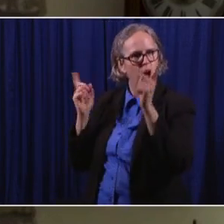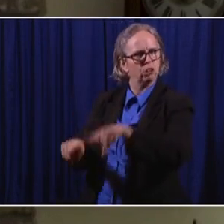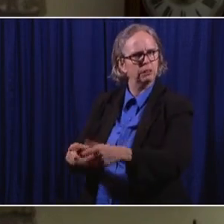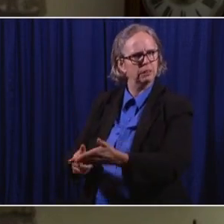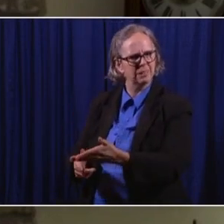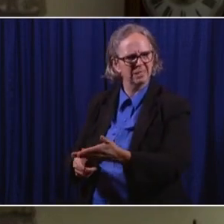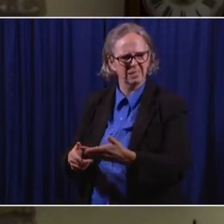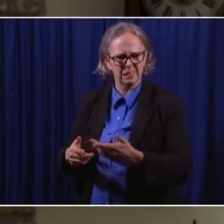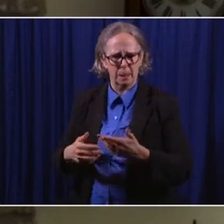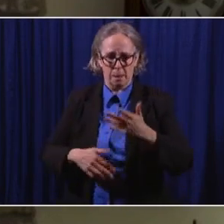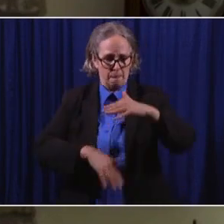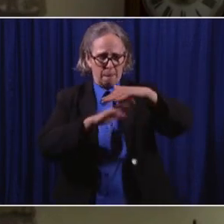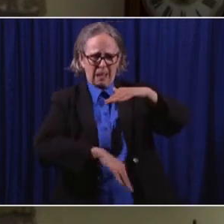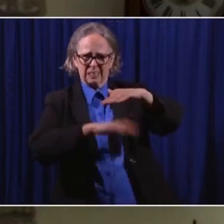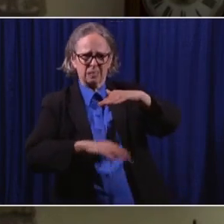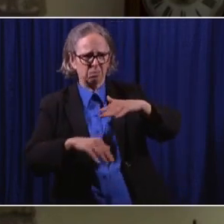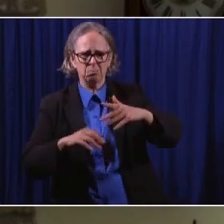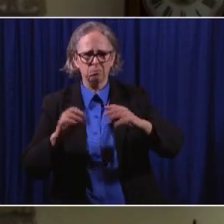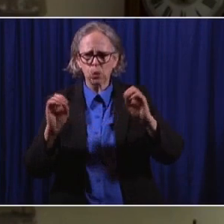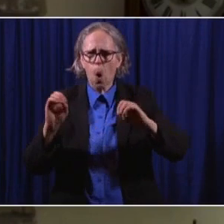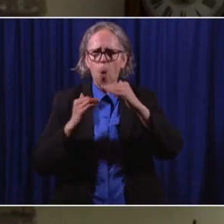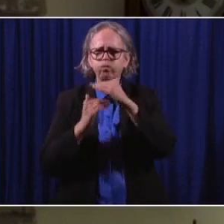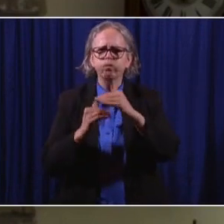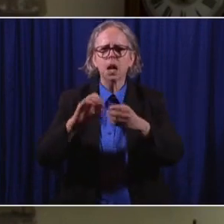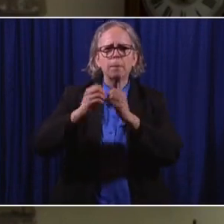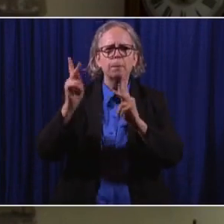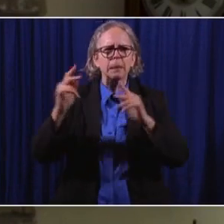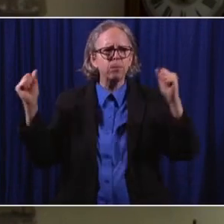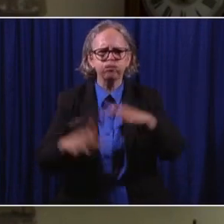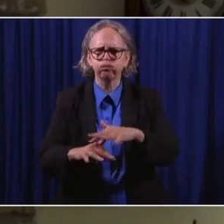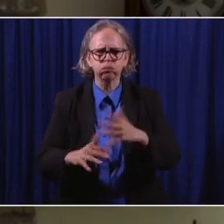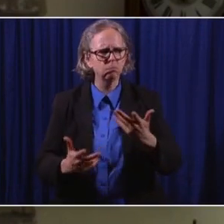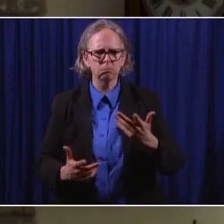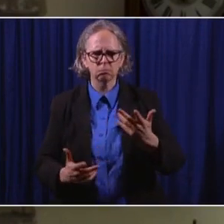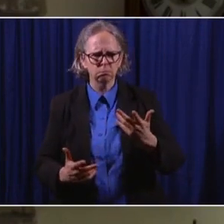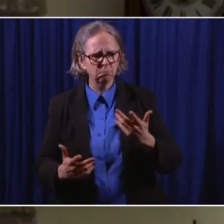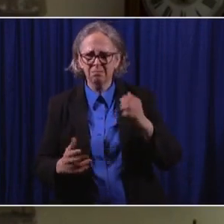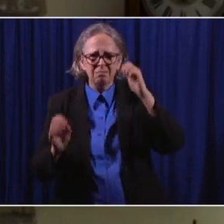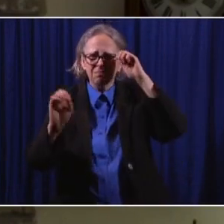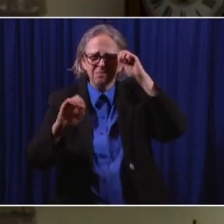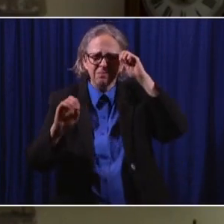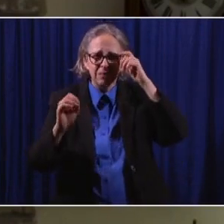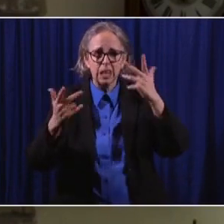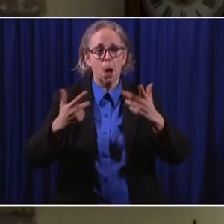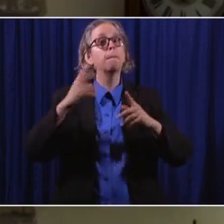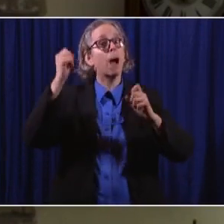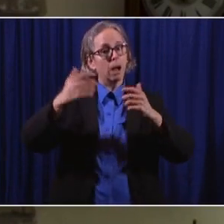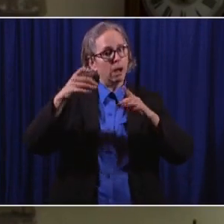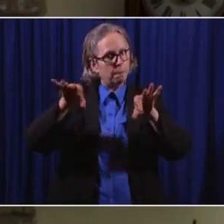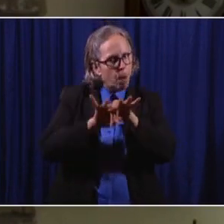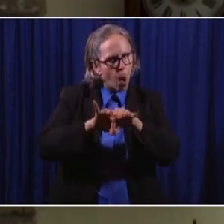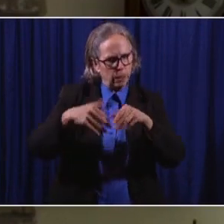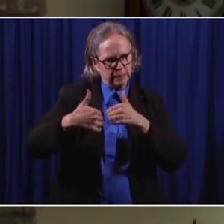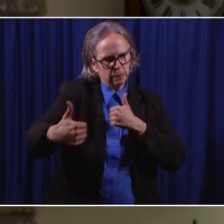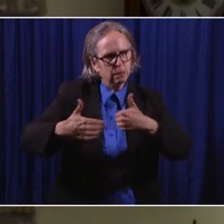There's no limit on percentage. It's limited by how close you can put